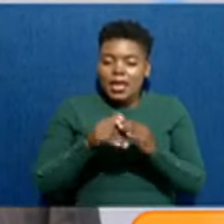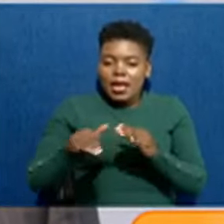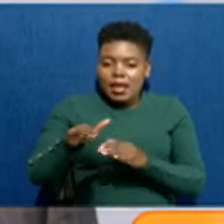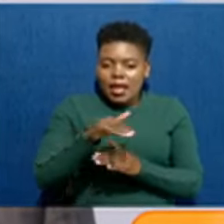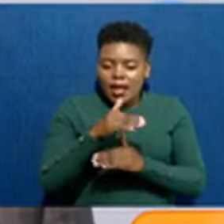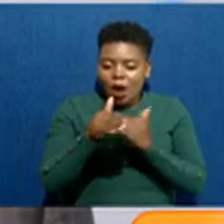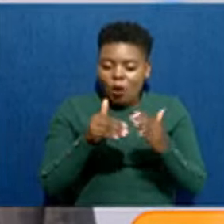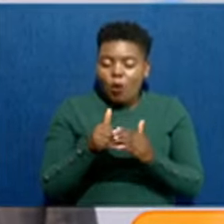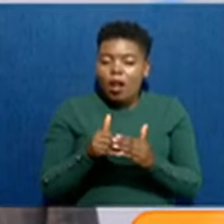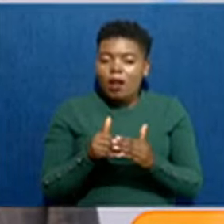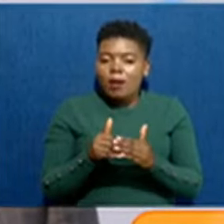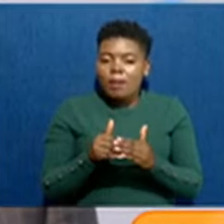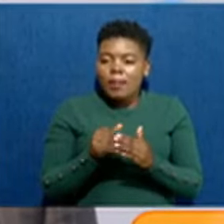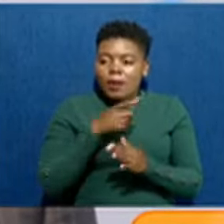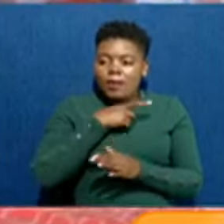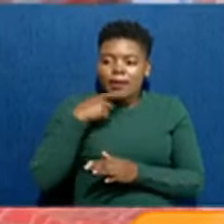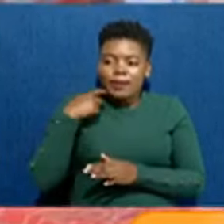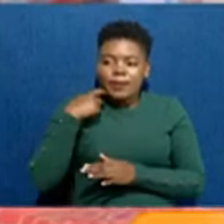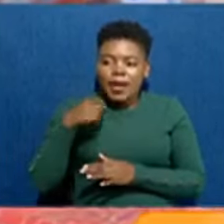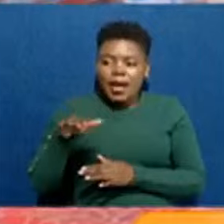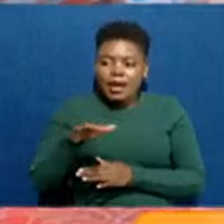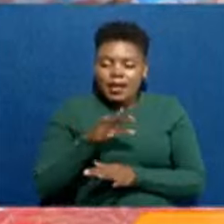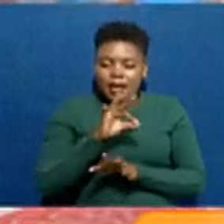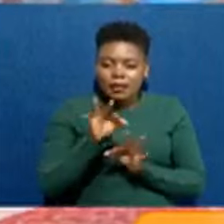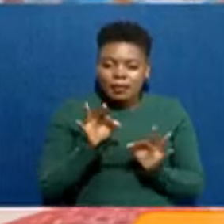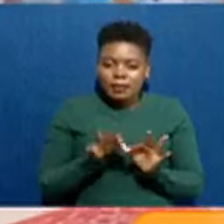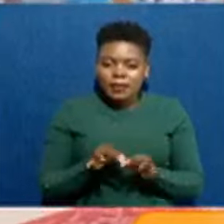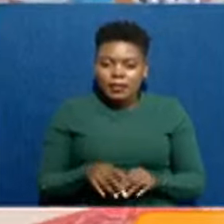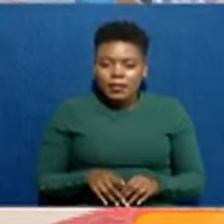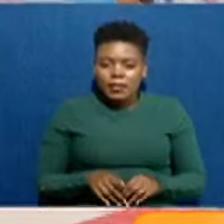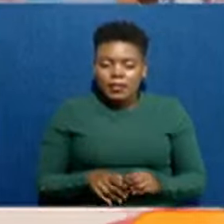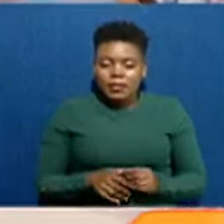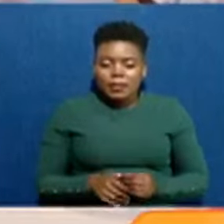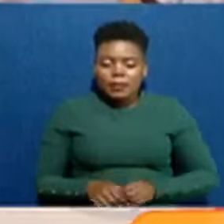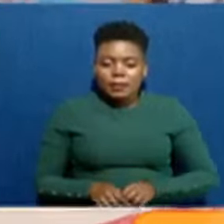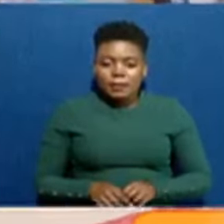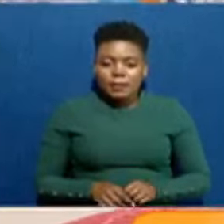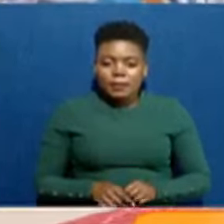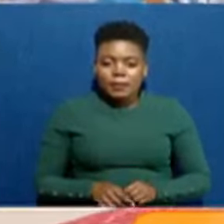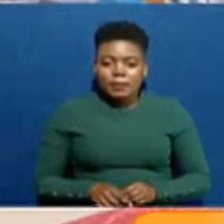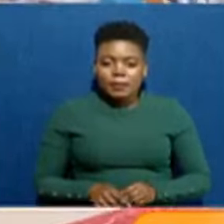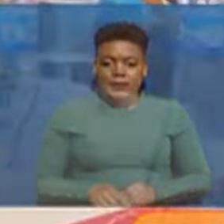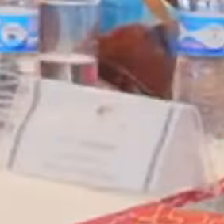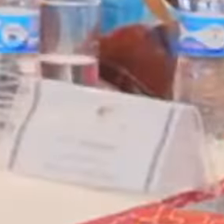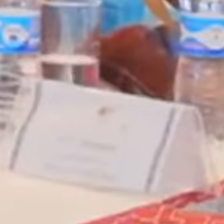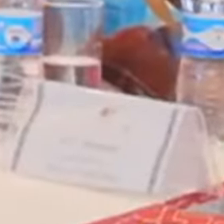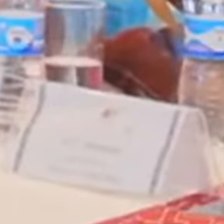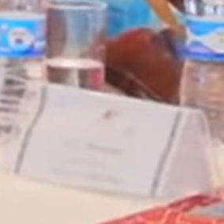side of the ecosystem. Dennis Otieno, Citizen TV.